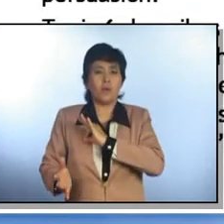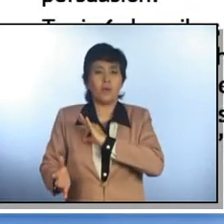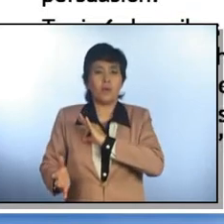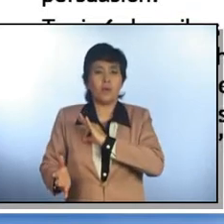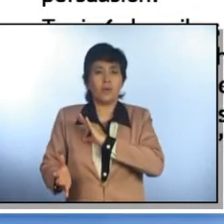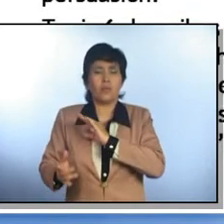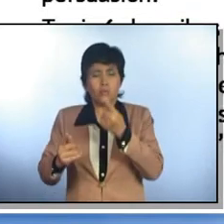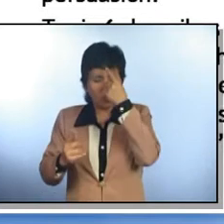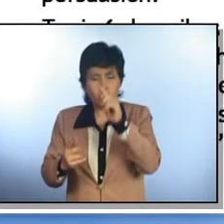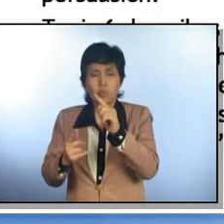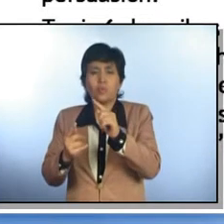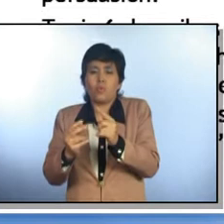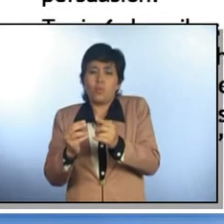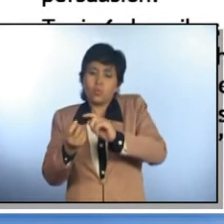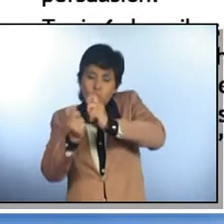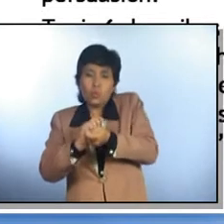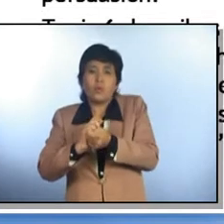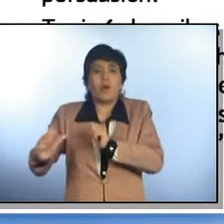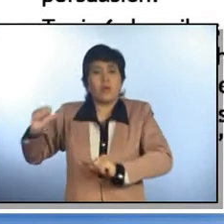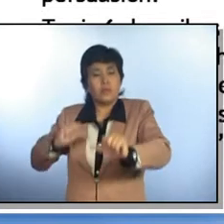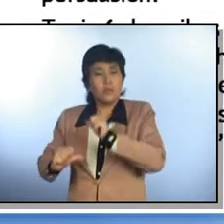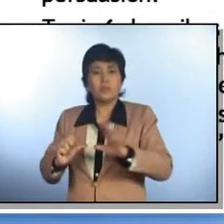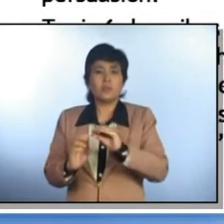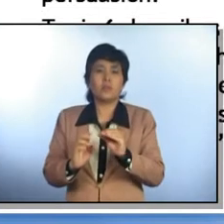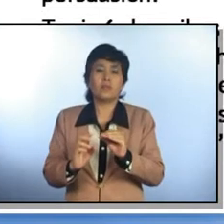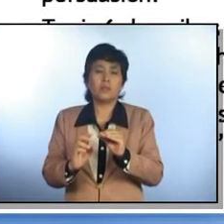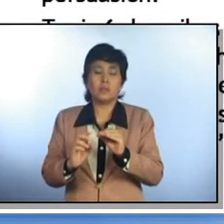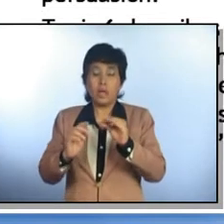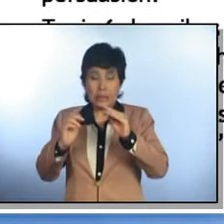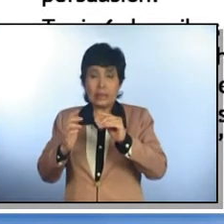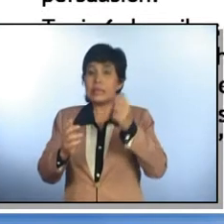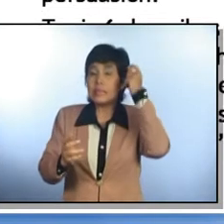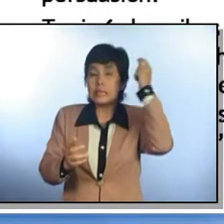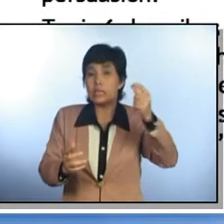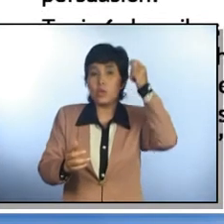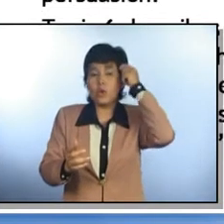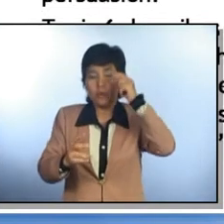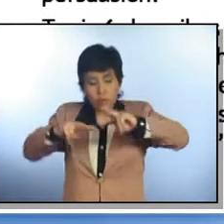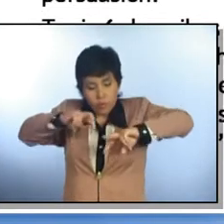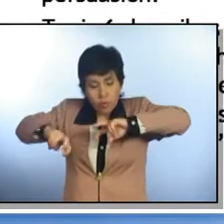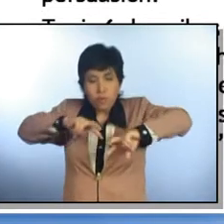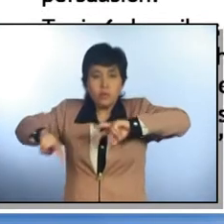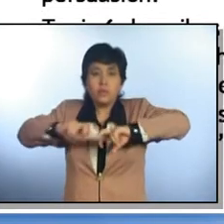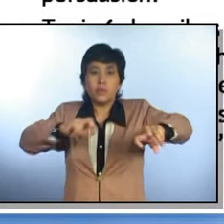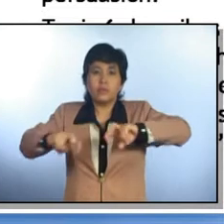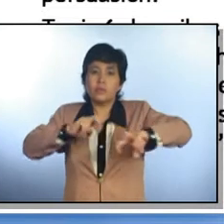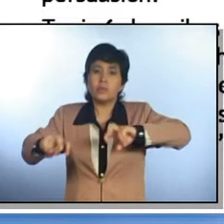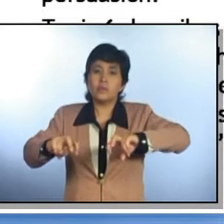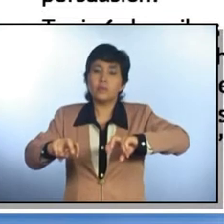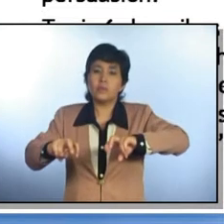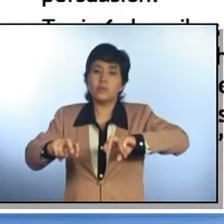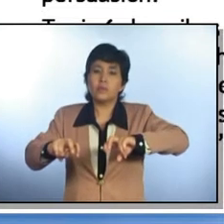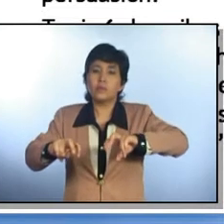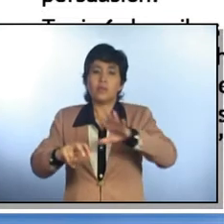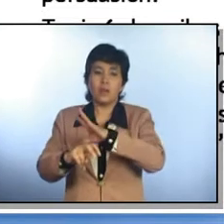incentive-induced attitude change, cognitive dissonance theories, research paradigms, and